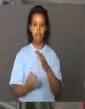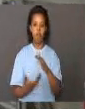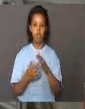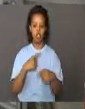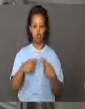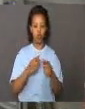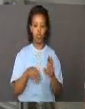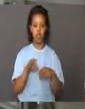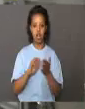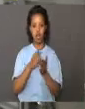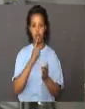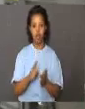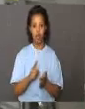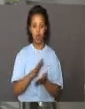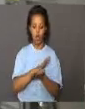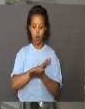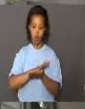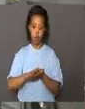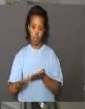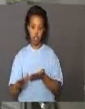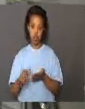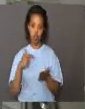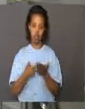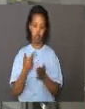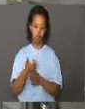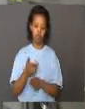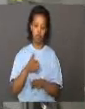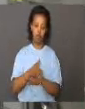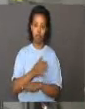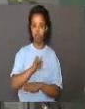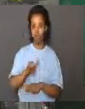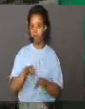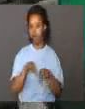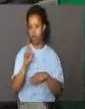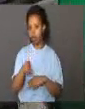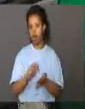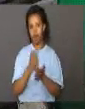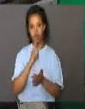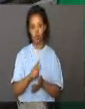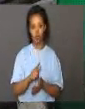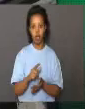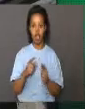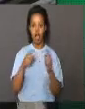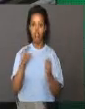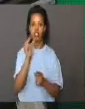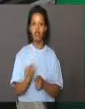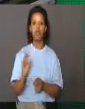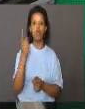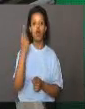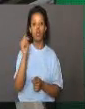by a number of purification methods. The antibiotic